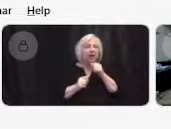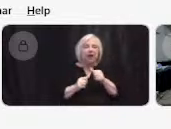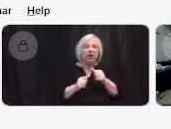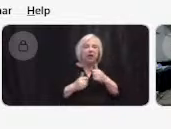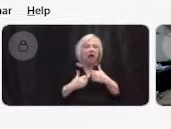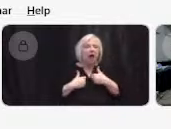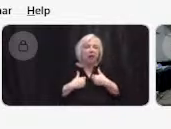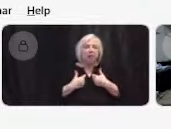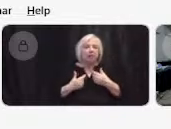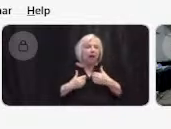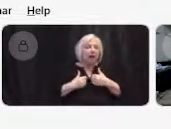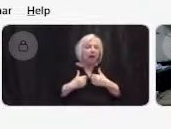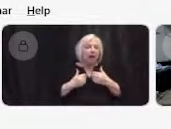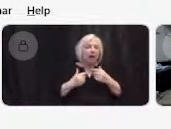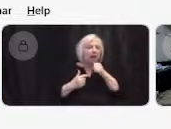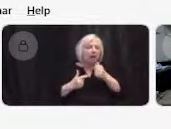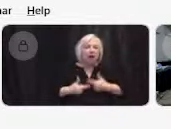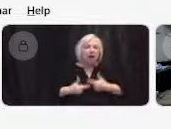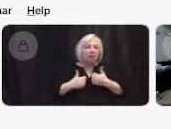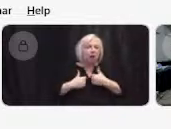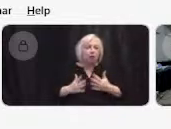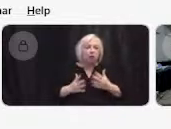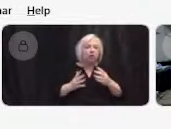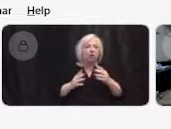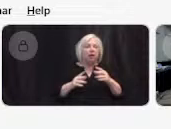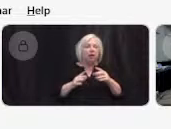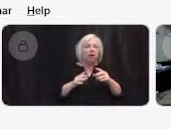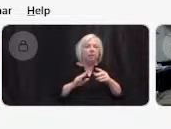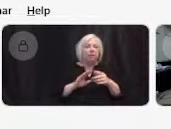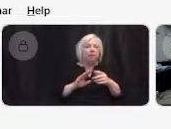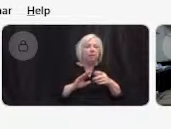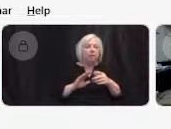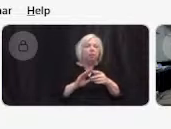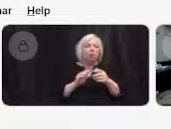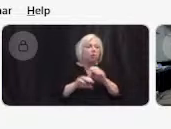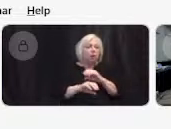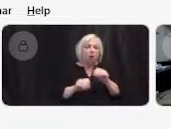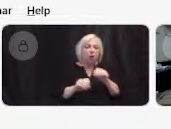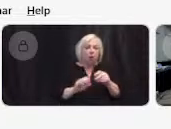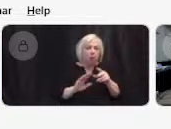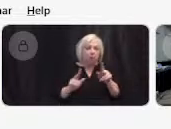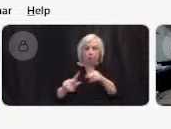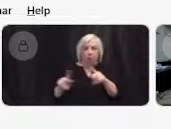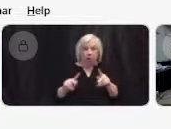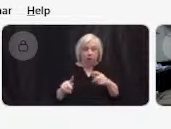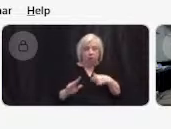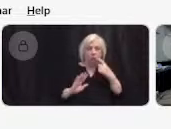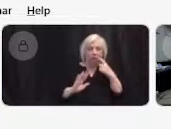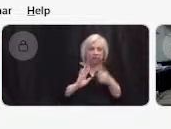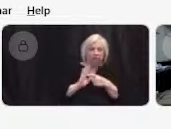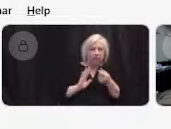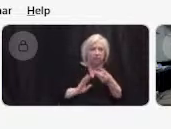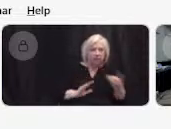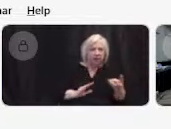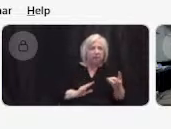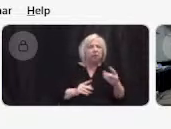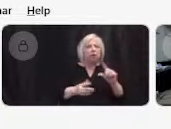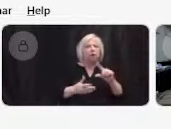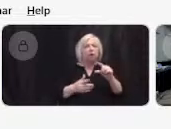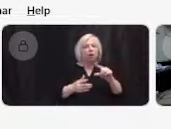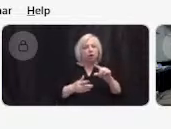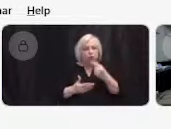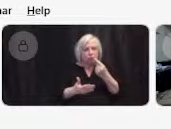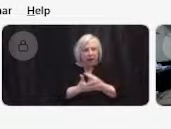owner's assessment of no parties. We have observed several graduations, baby and bridal showers because there